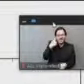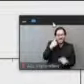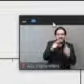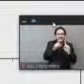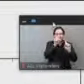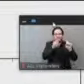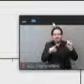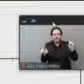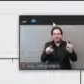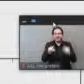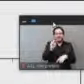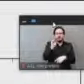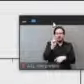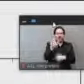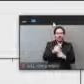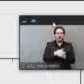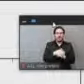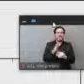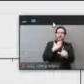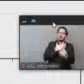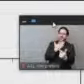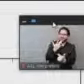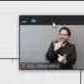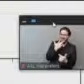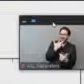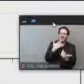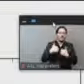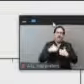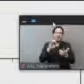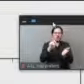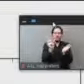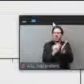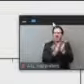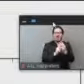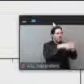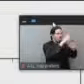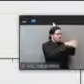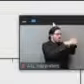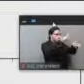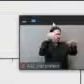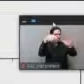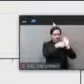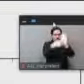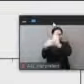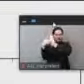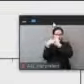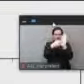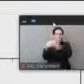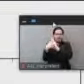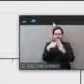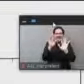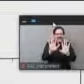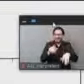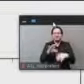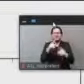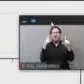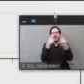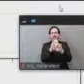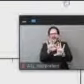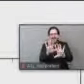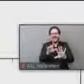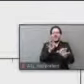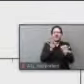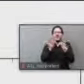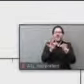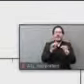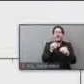favorite slide. I would wallpaper my house with it if I could, but a little bit complicated. But the dots